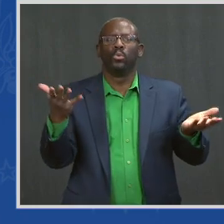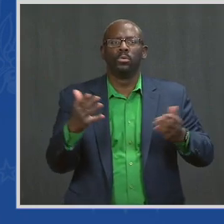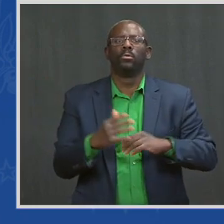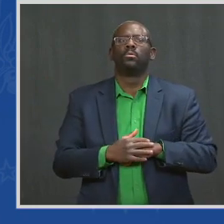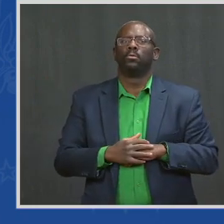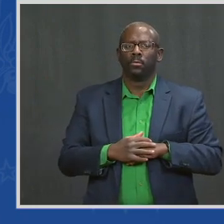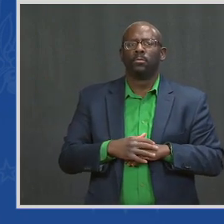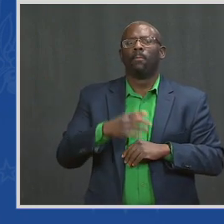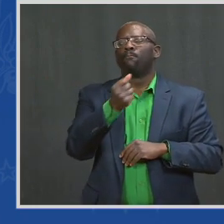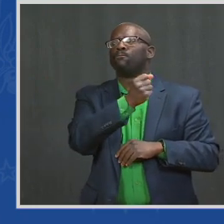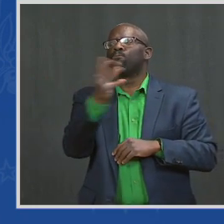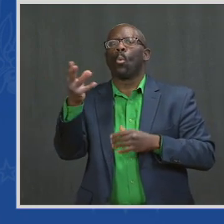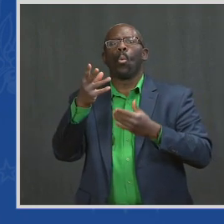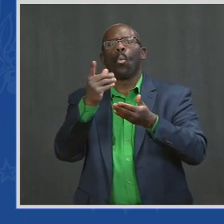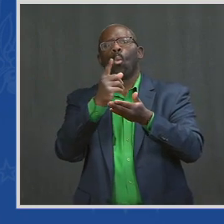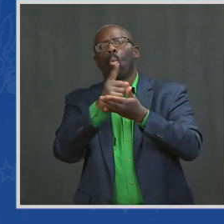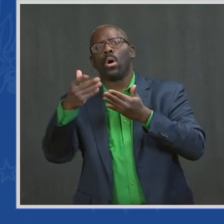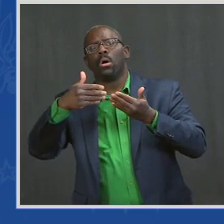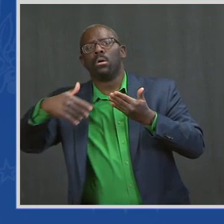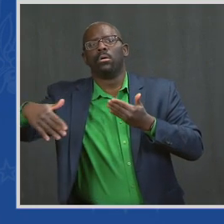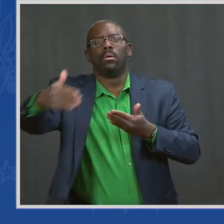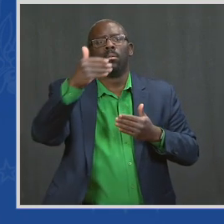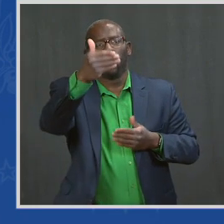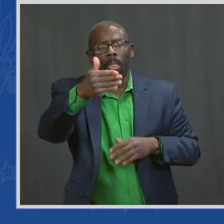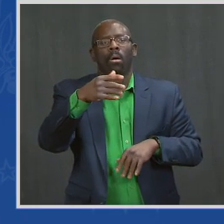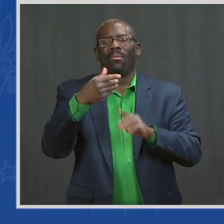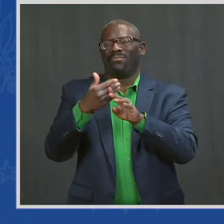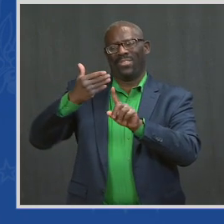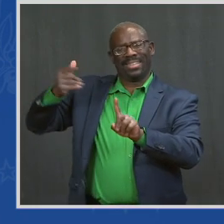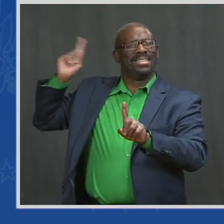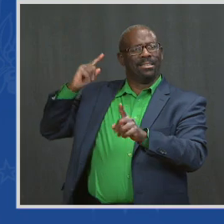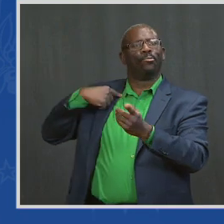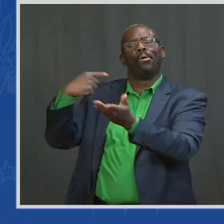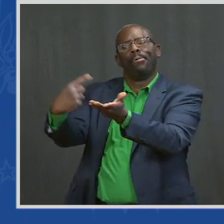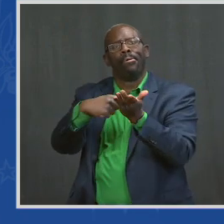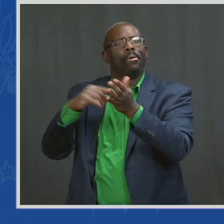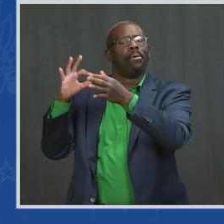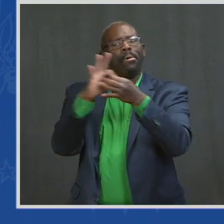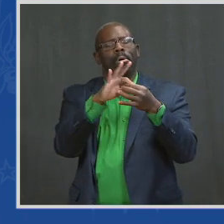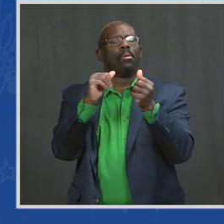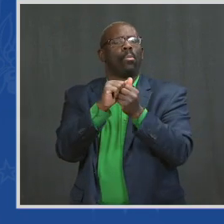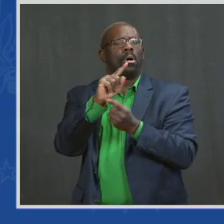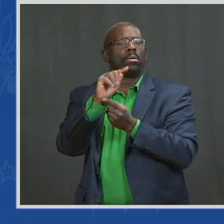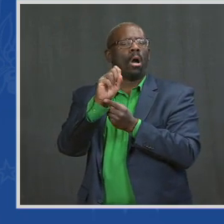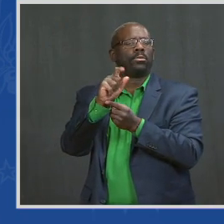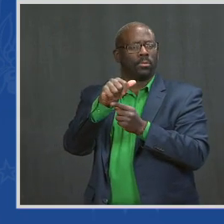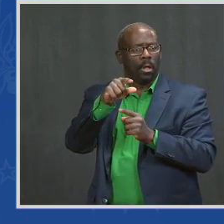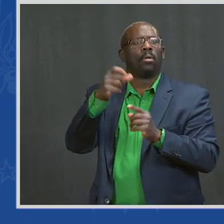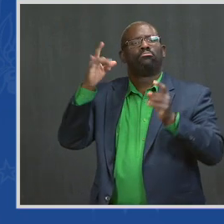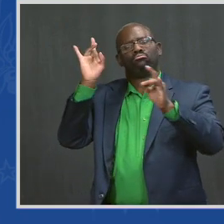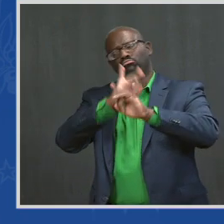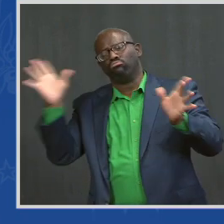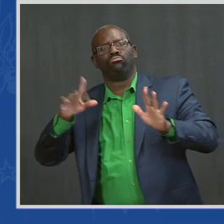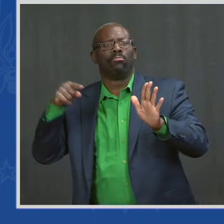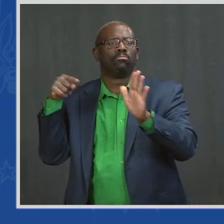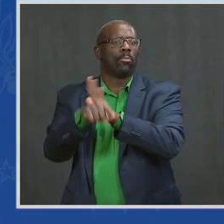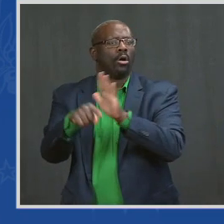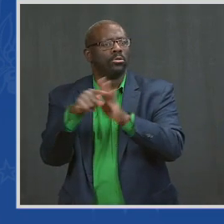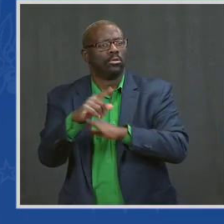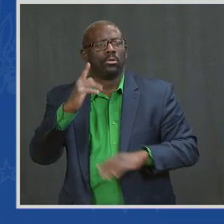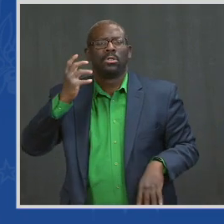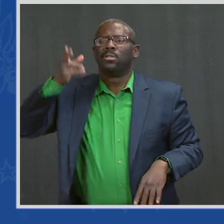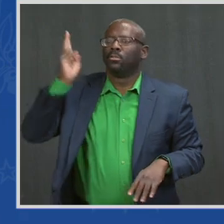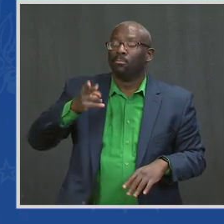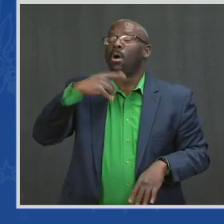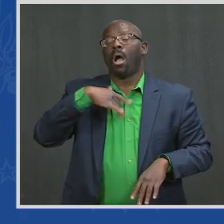of the Tulsa Race Massacre, great nations don't ignore their most painful moments. Great